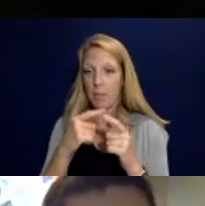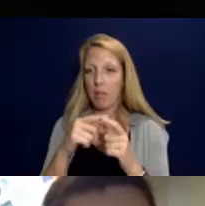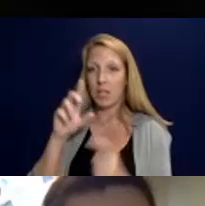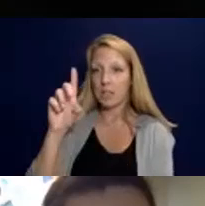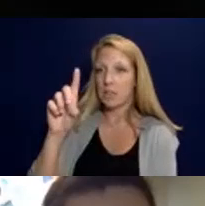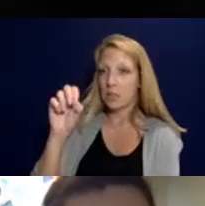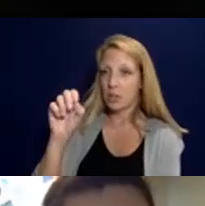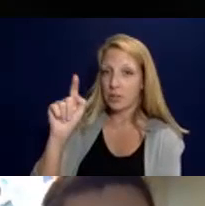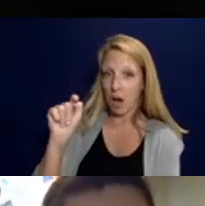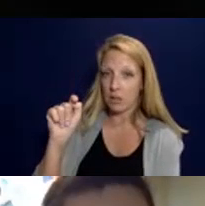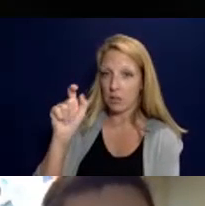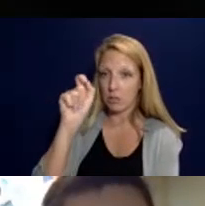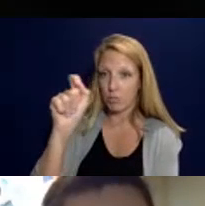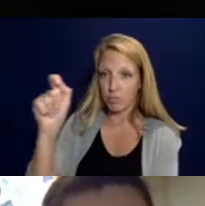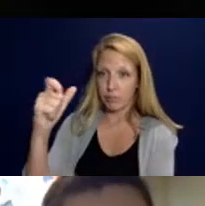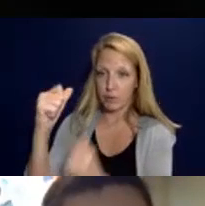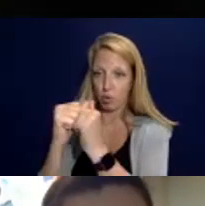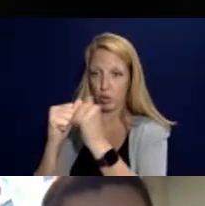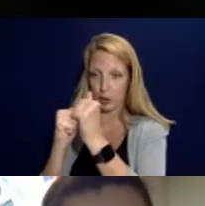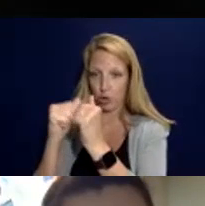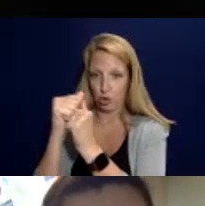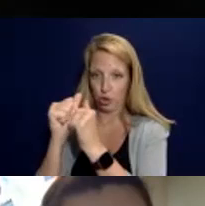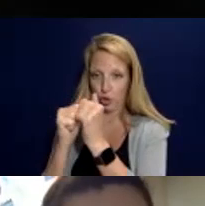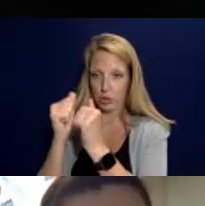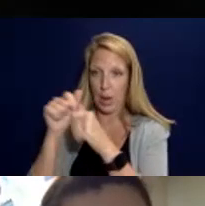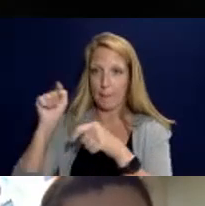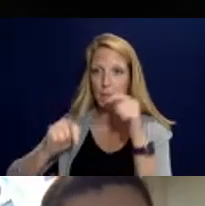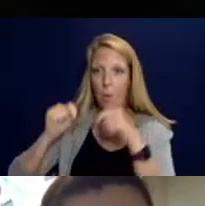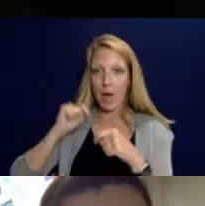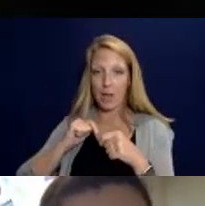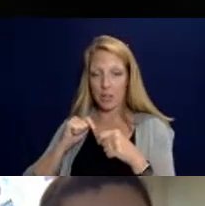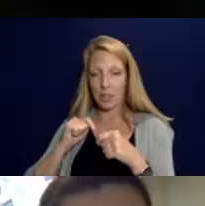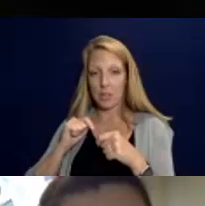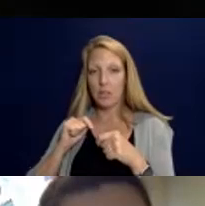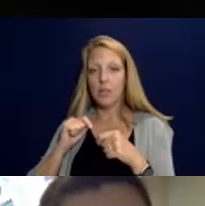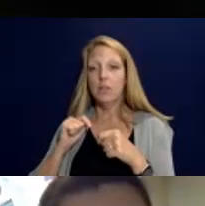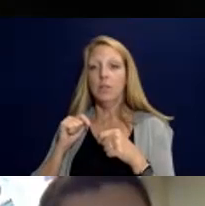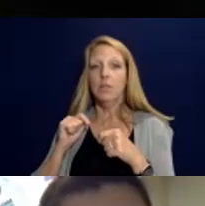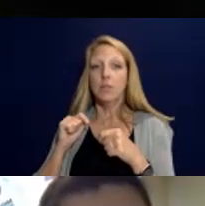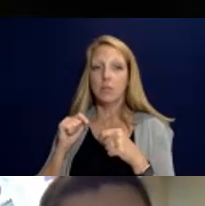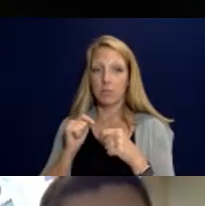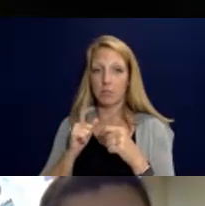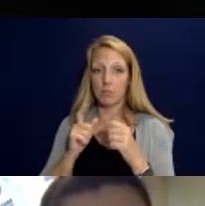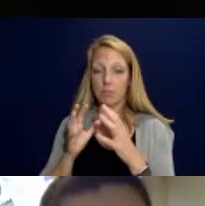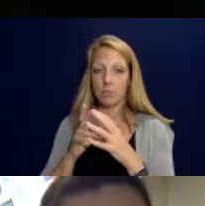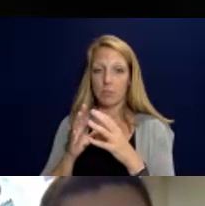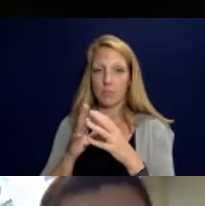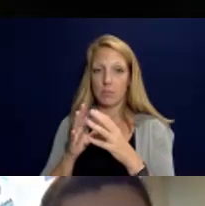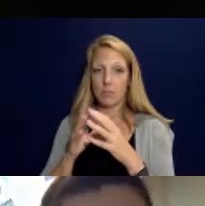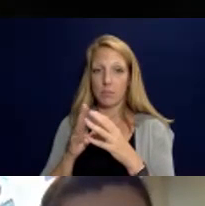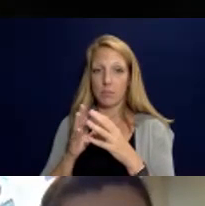up here, but I want to go back. Okay, when we talk about the, let me make sure I got the right